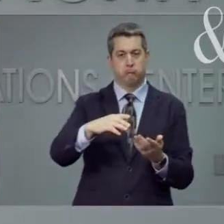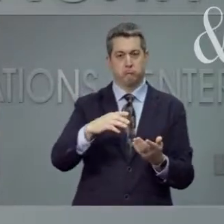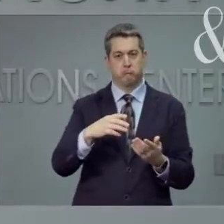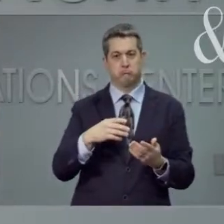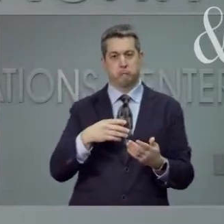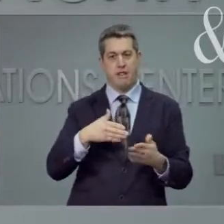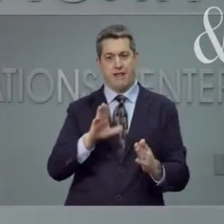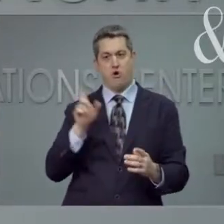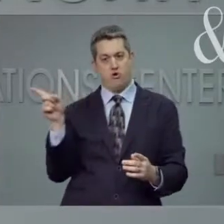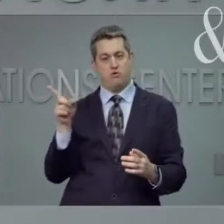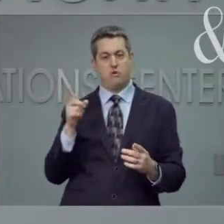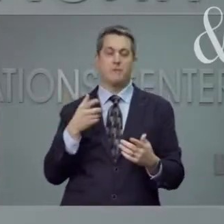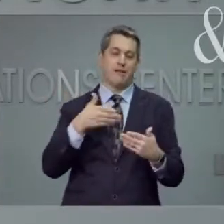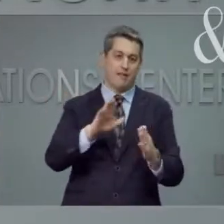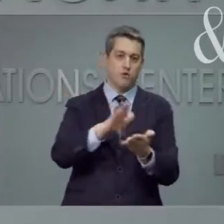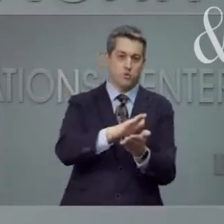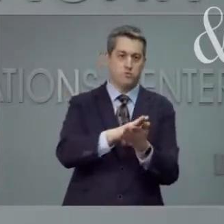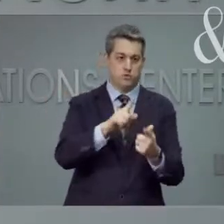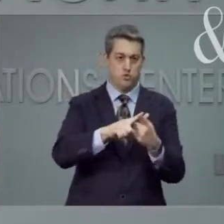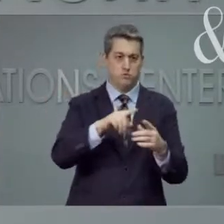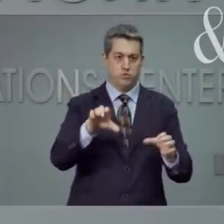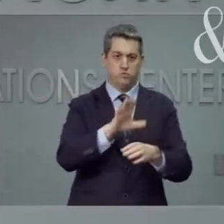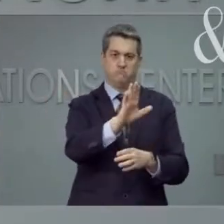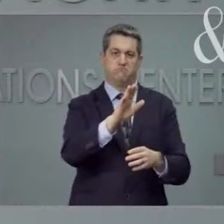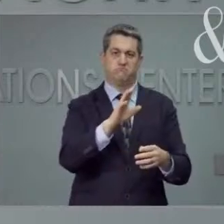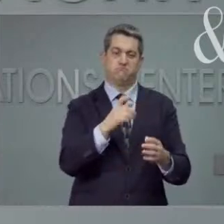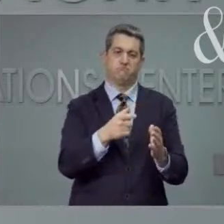both. But I'll let Dr. Cohen address both of those.